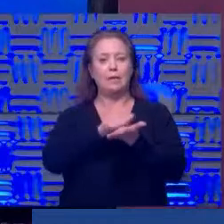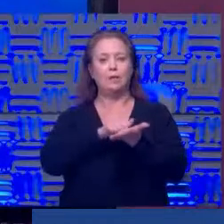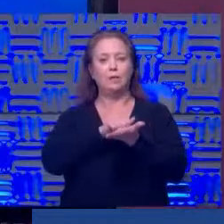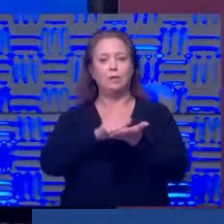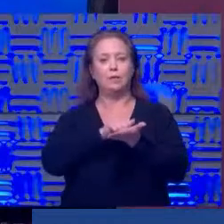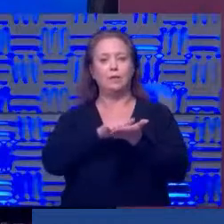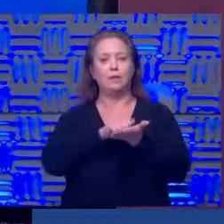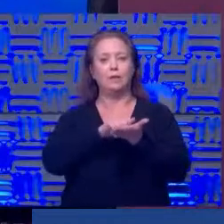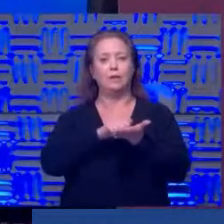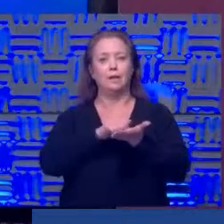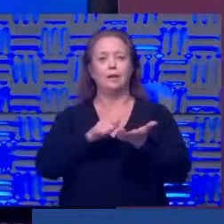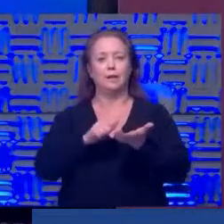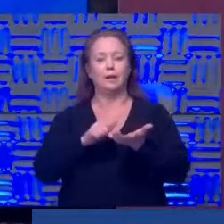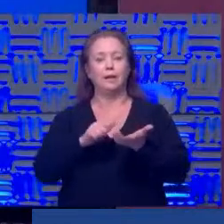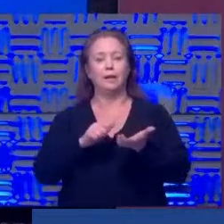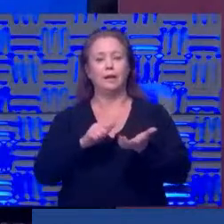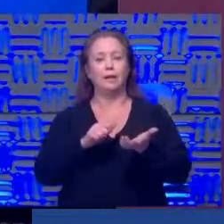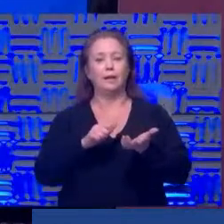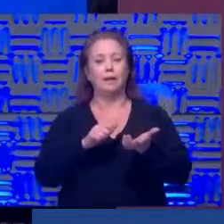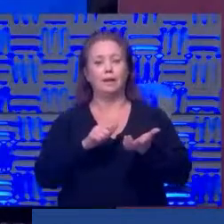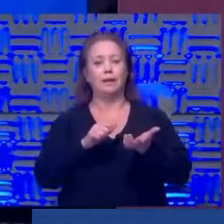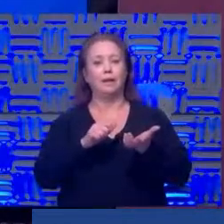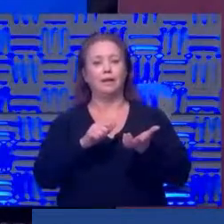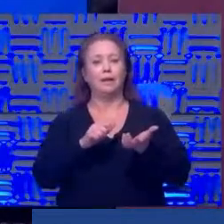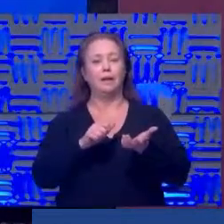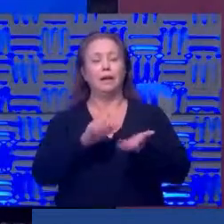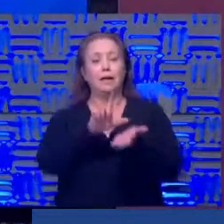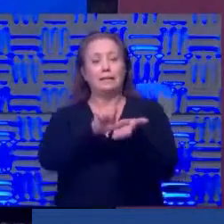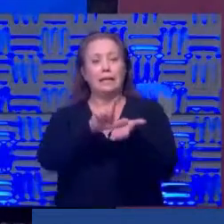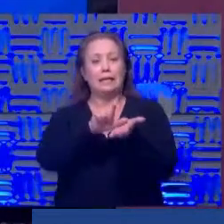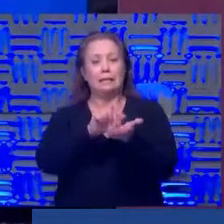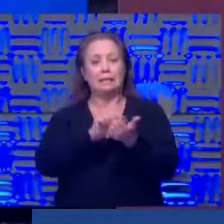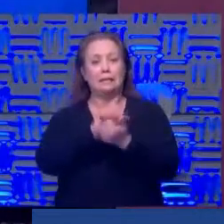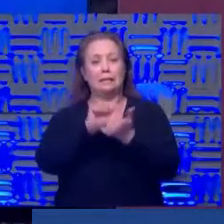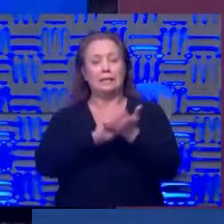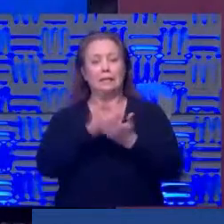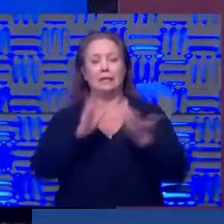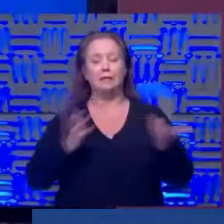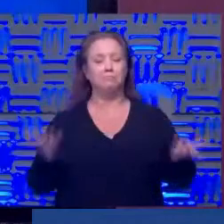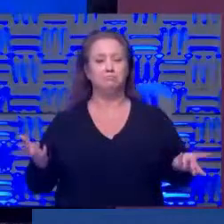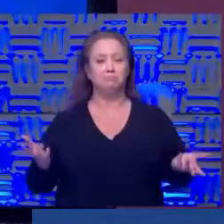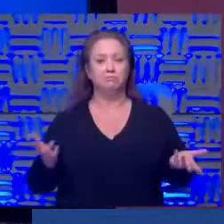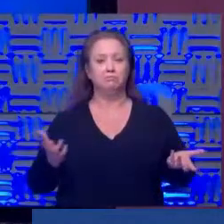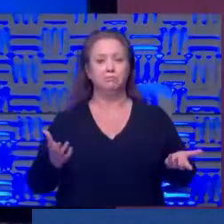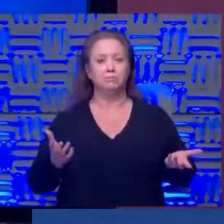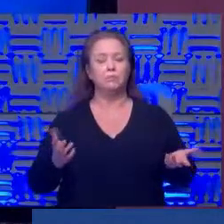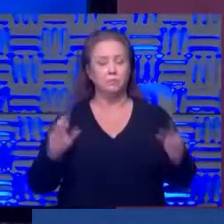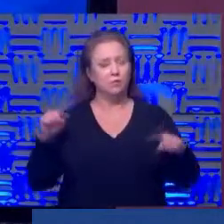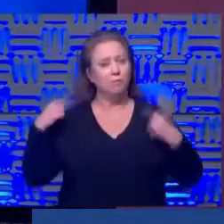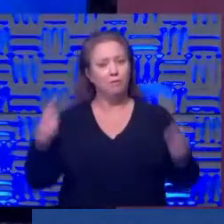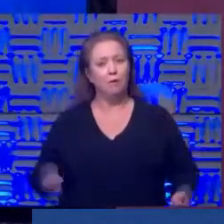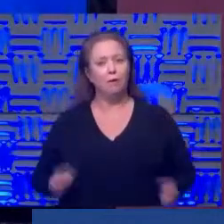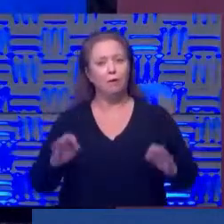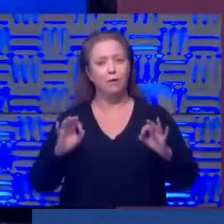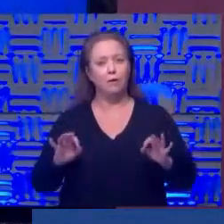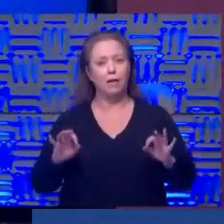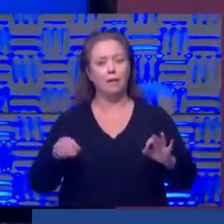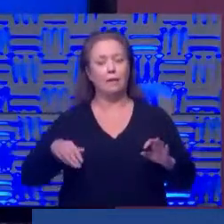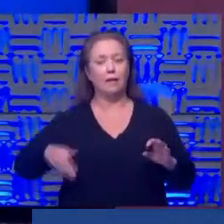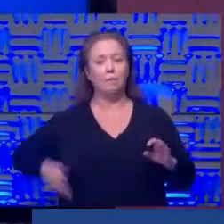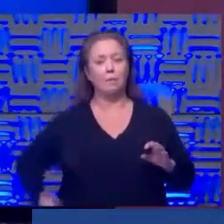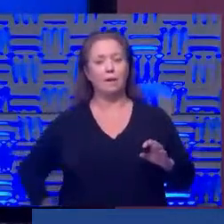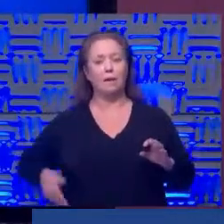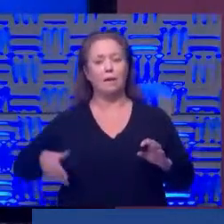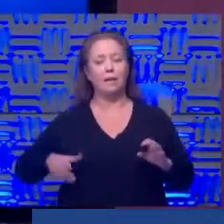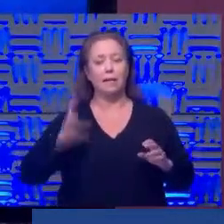I didn't quite get it on right. And then I sanitize my hands up. Yeah. Doing pretty good so far. And then I reach into my pocket